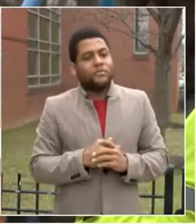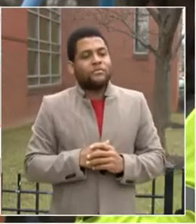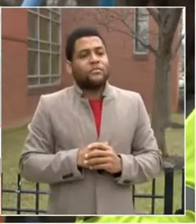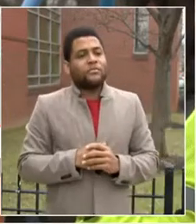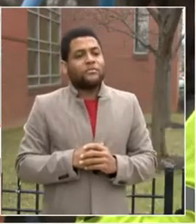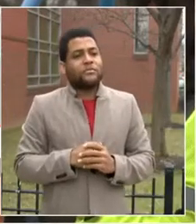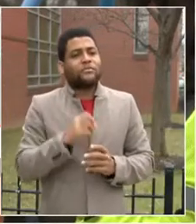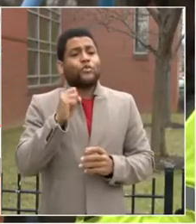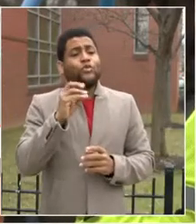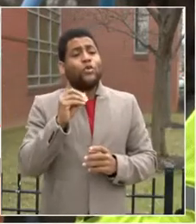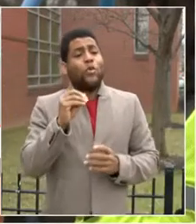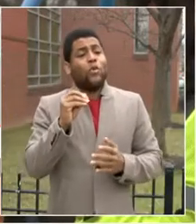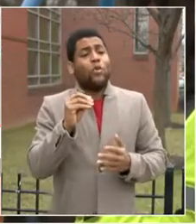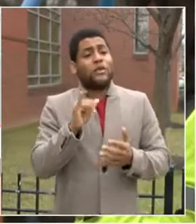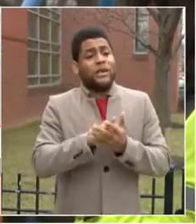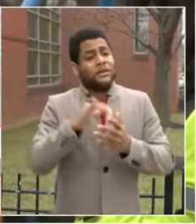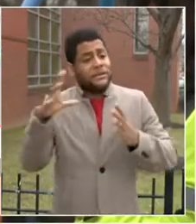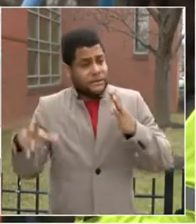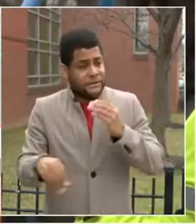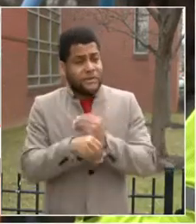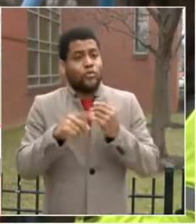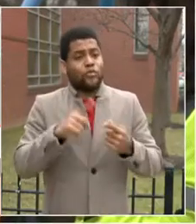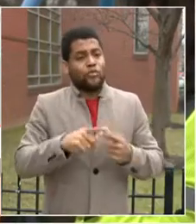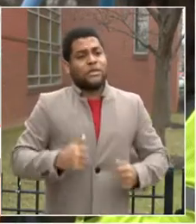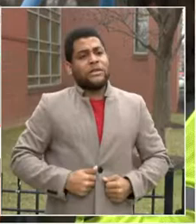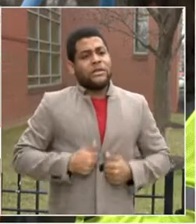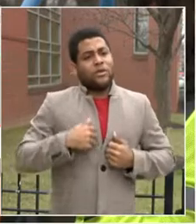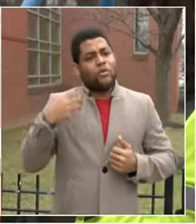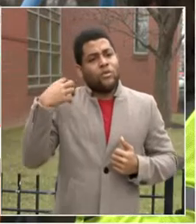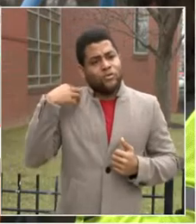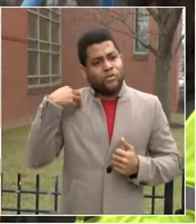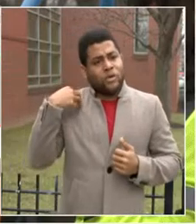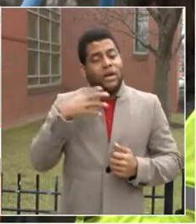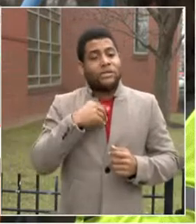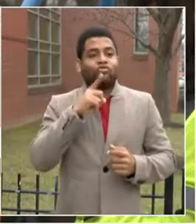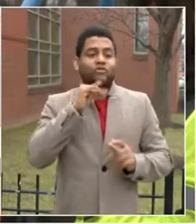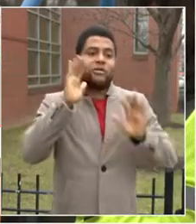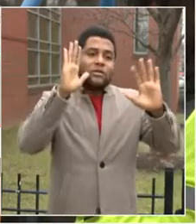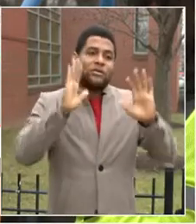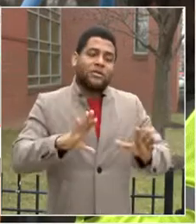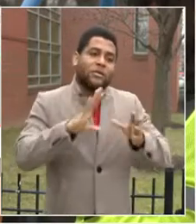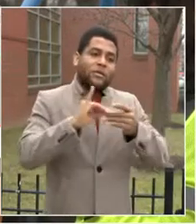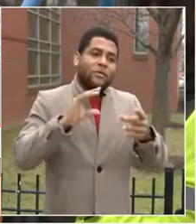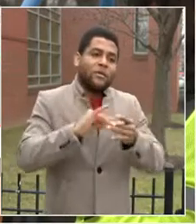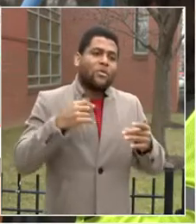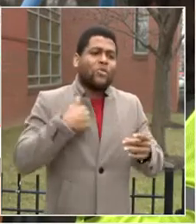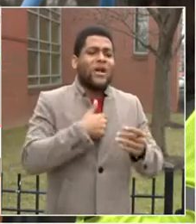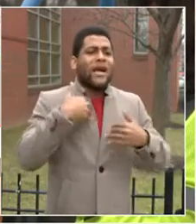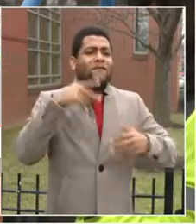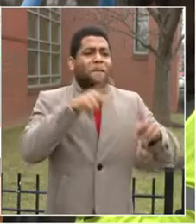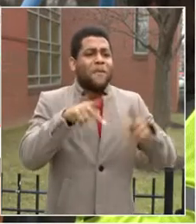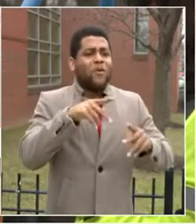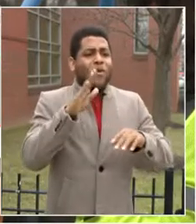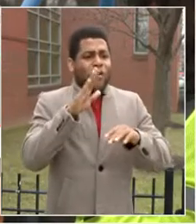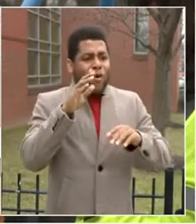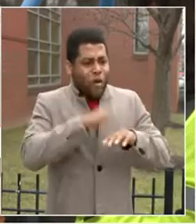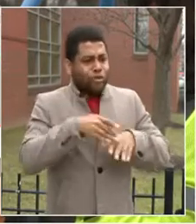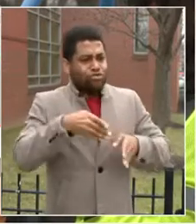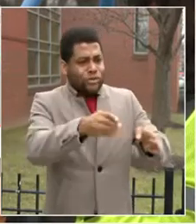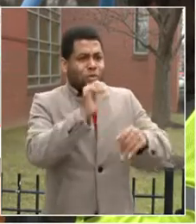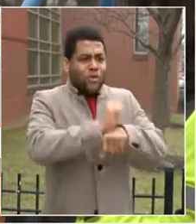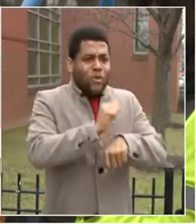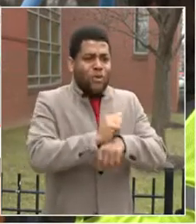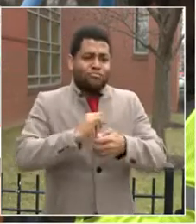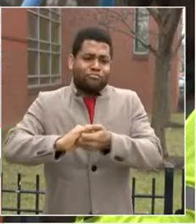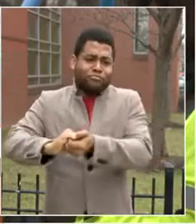to the violence interrupters and the credible messengers, we have a network of folks on the street who are doing this work. Everybody connecting together in